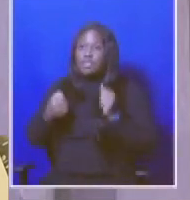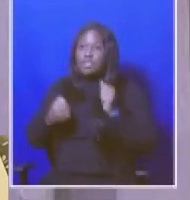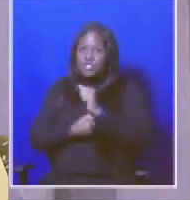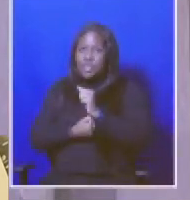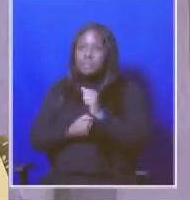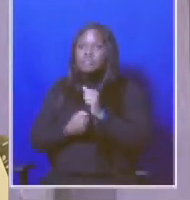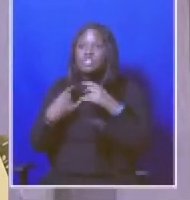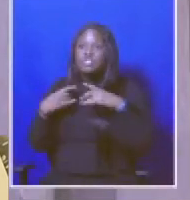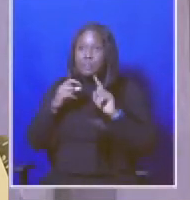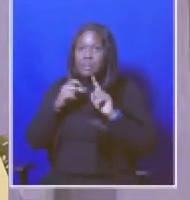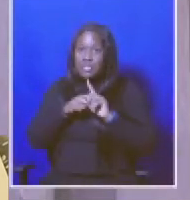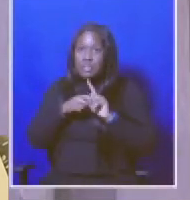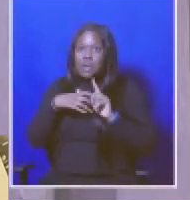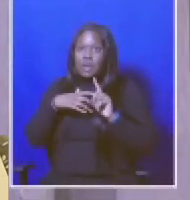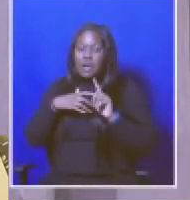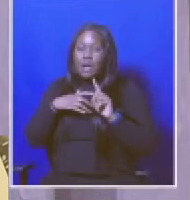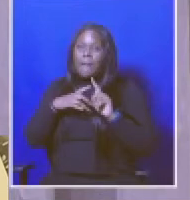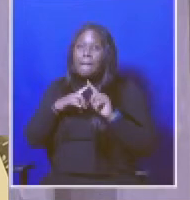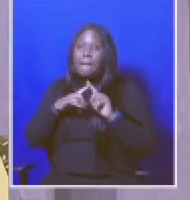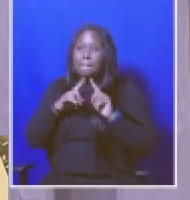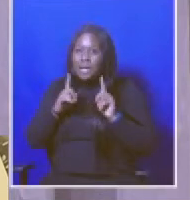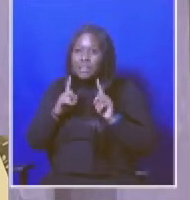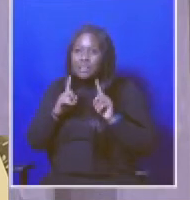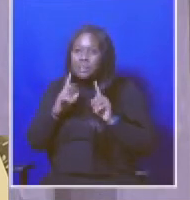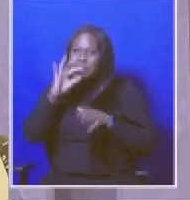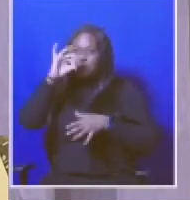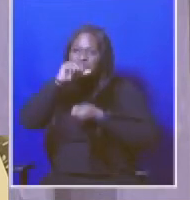lot that is happening there, is also